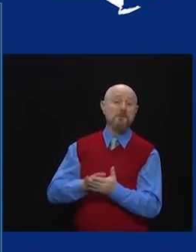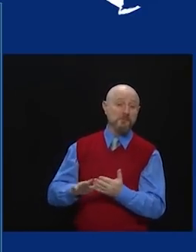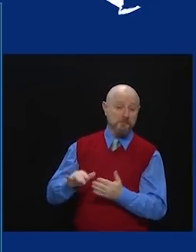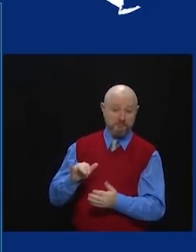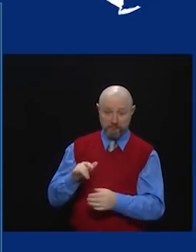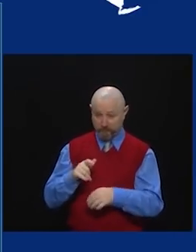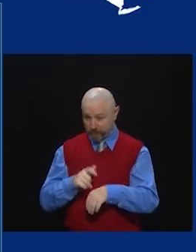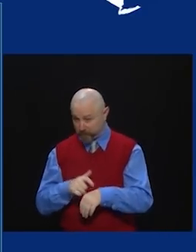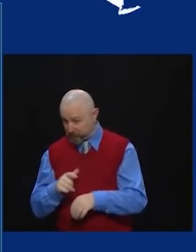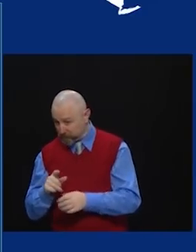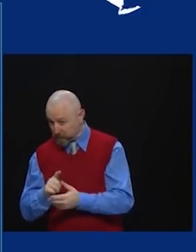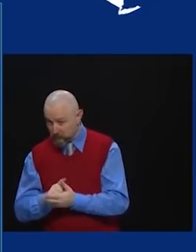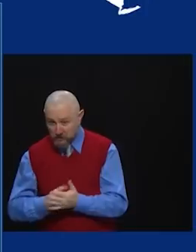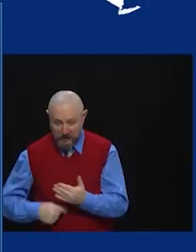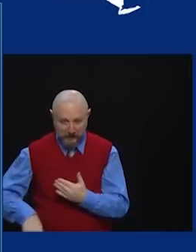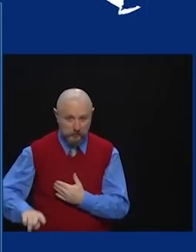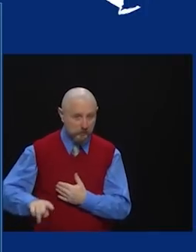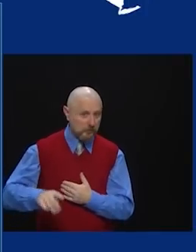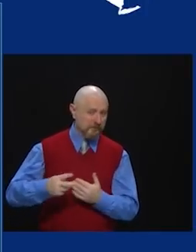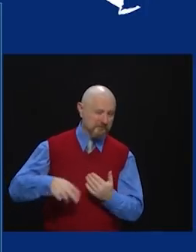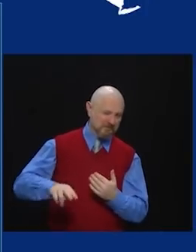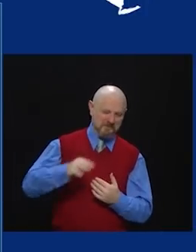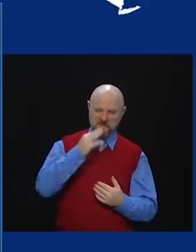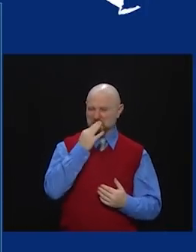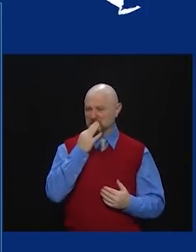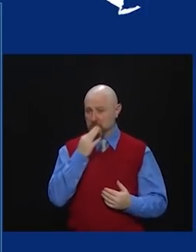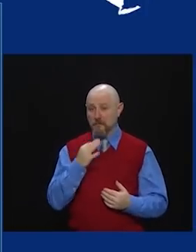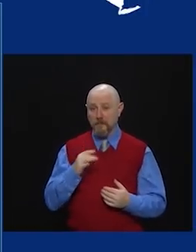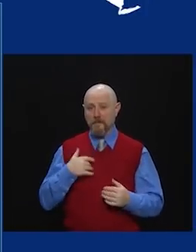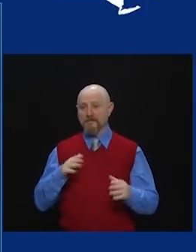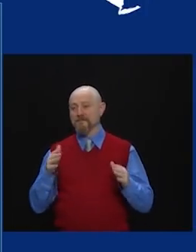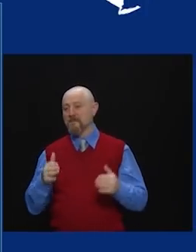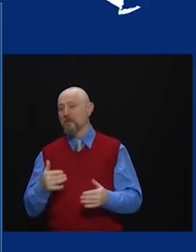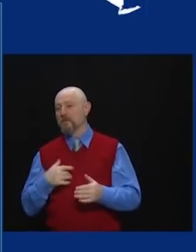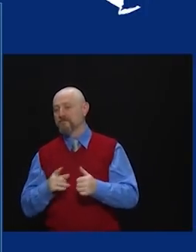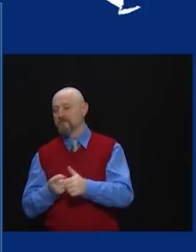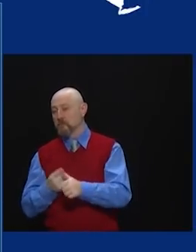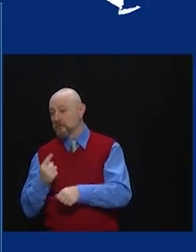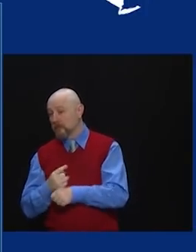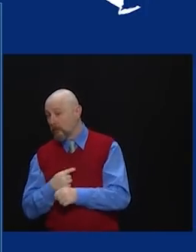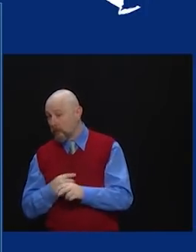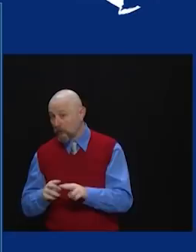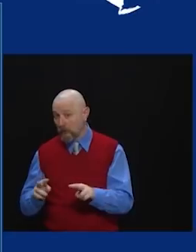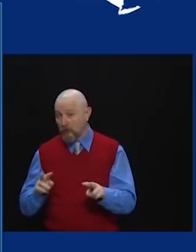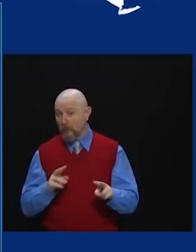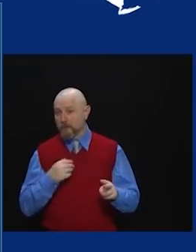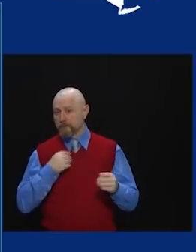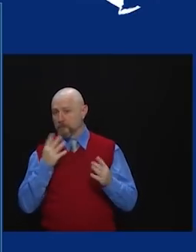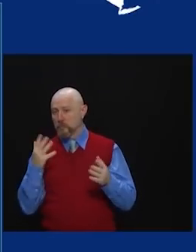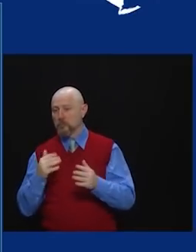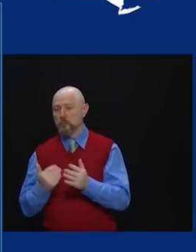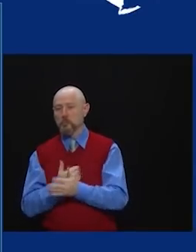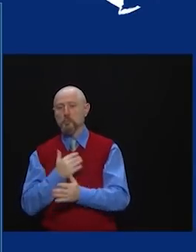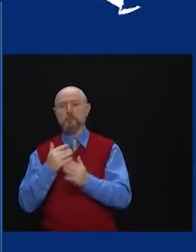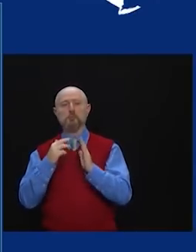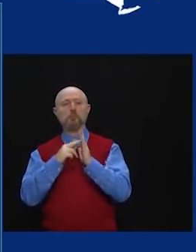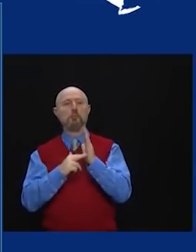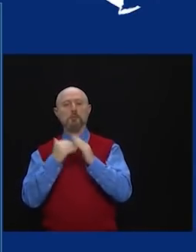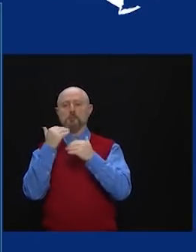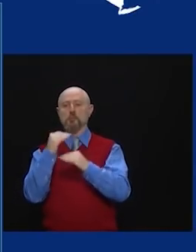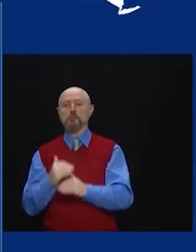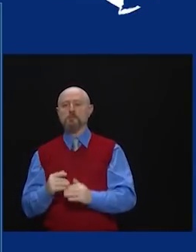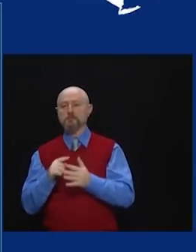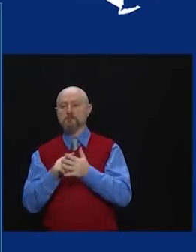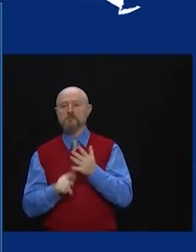depending on what the schools are doing, but we're focusing on that first day. And we're issuing new guidance for SUNY and CUNY schools for the spring